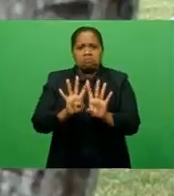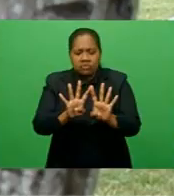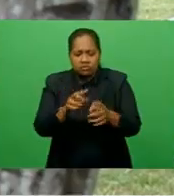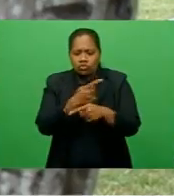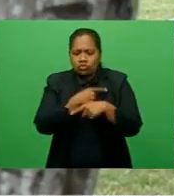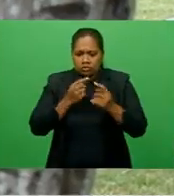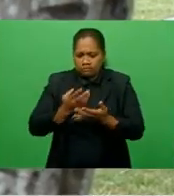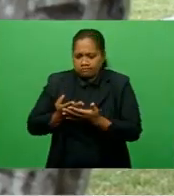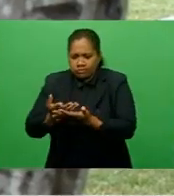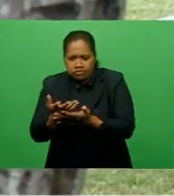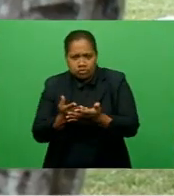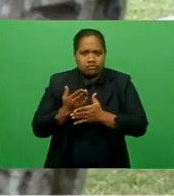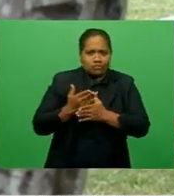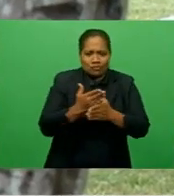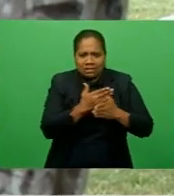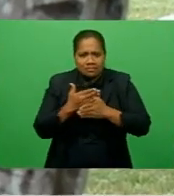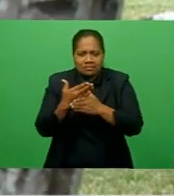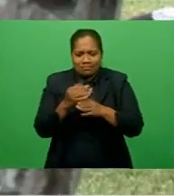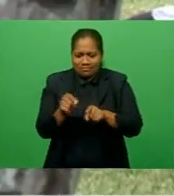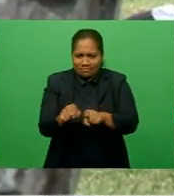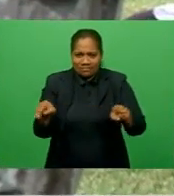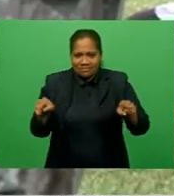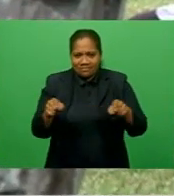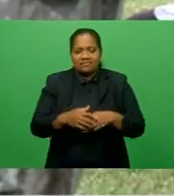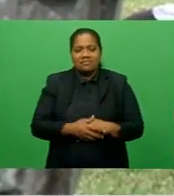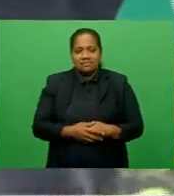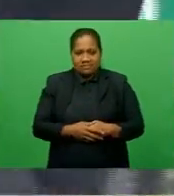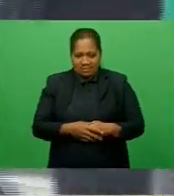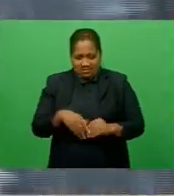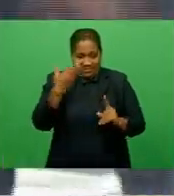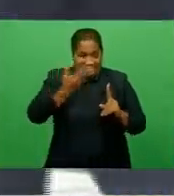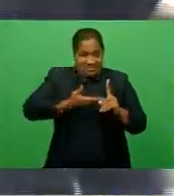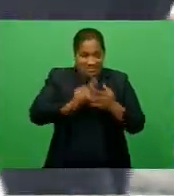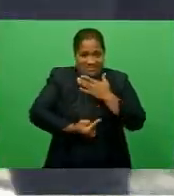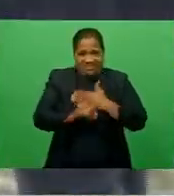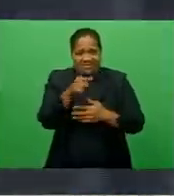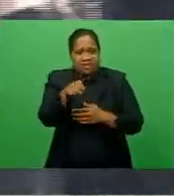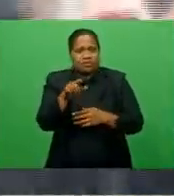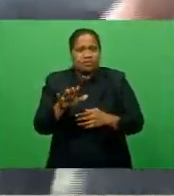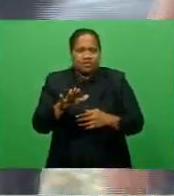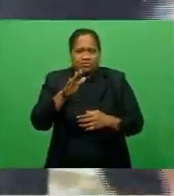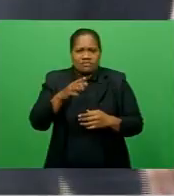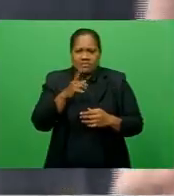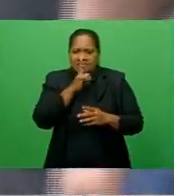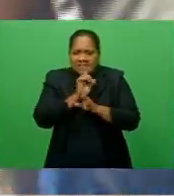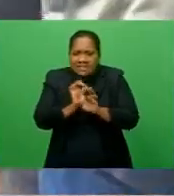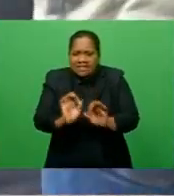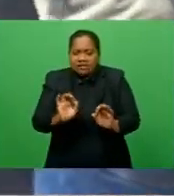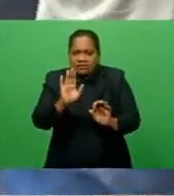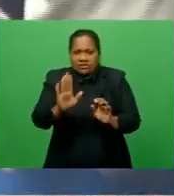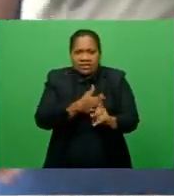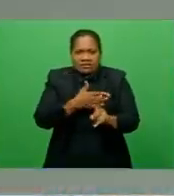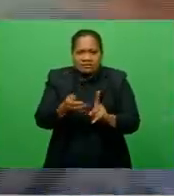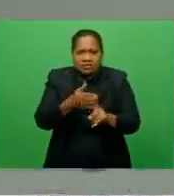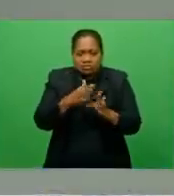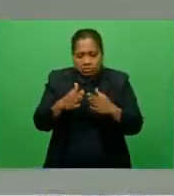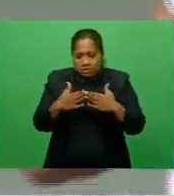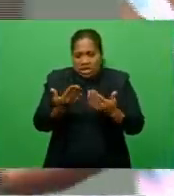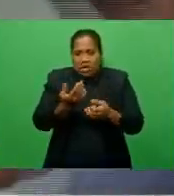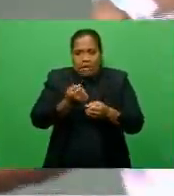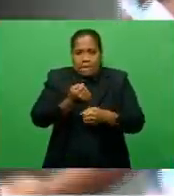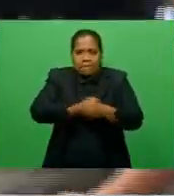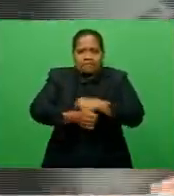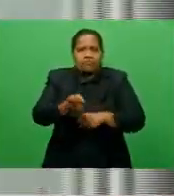engage. Vuniwanga adds a long tradition of silence on child abuse is slowly being denounced and is becoming a public and